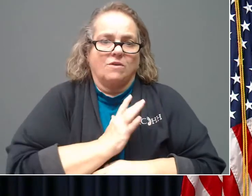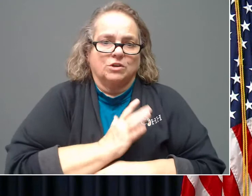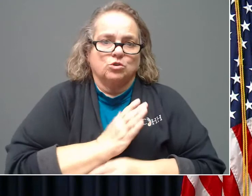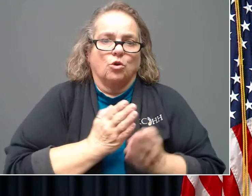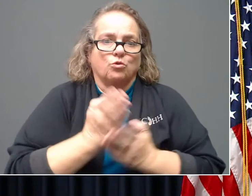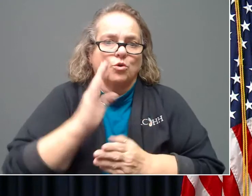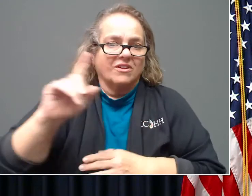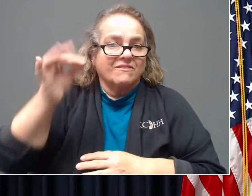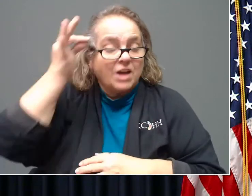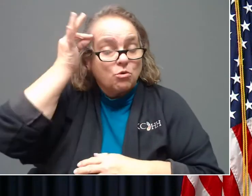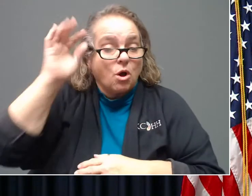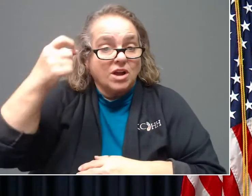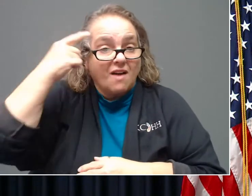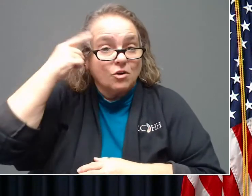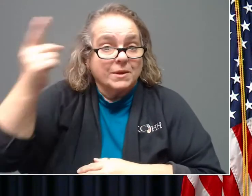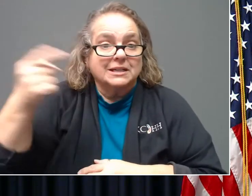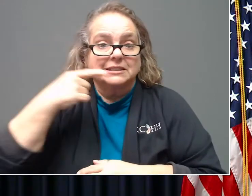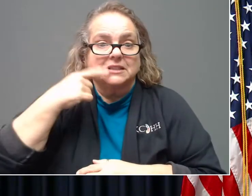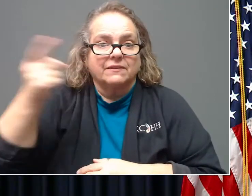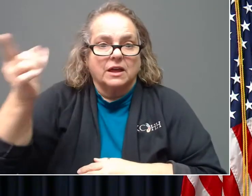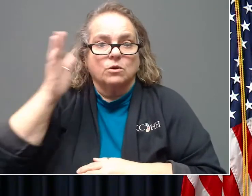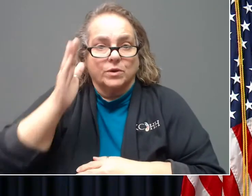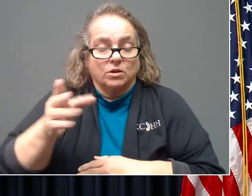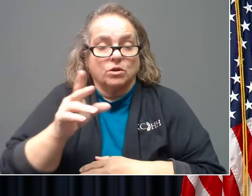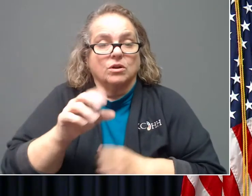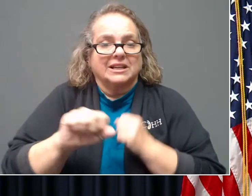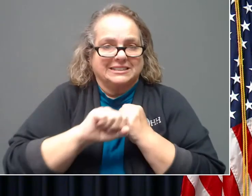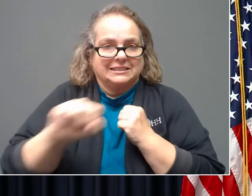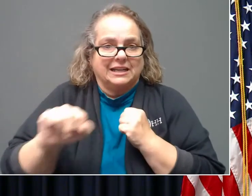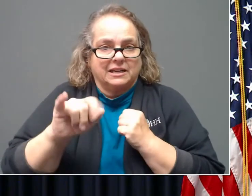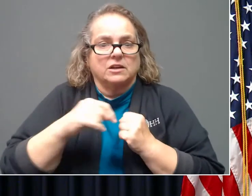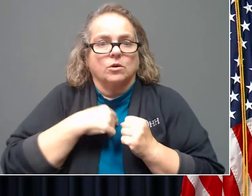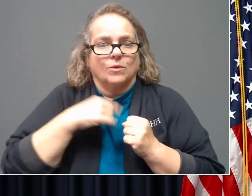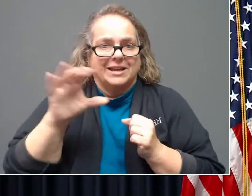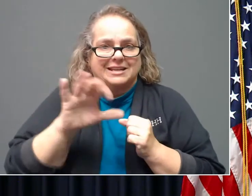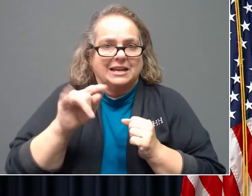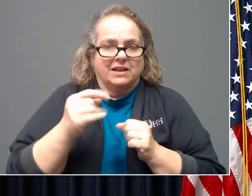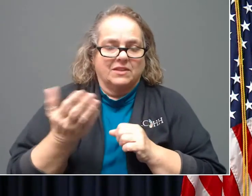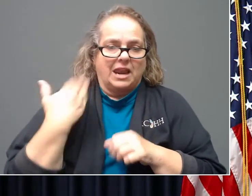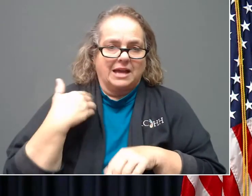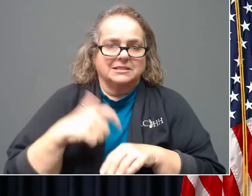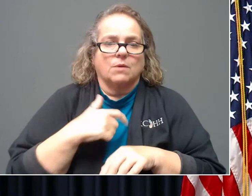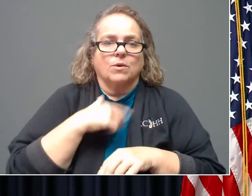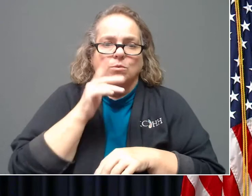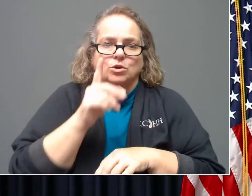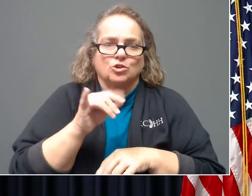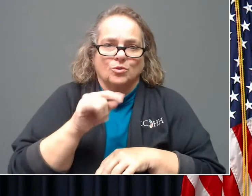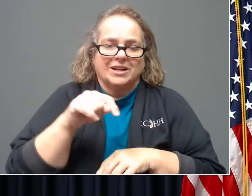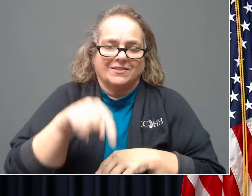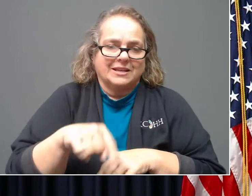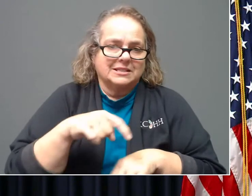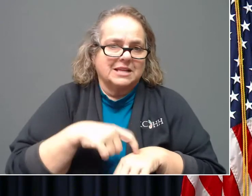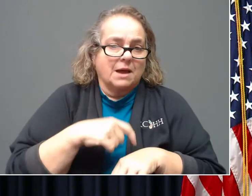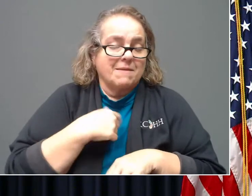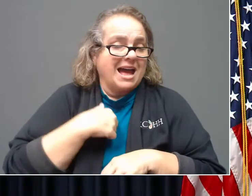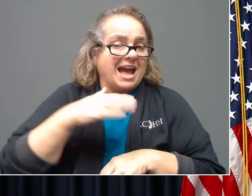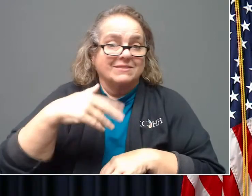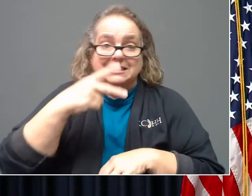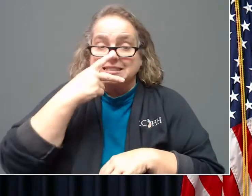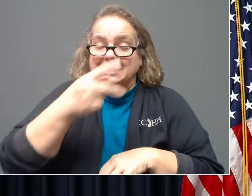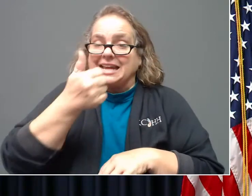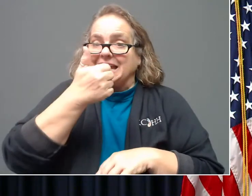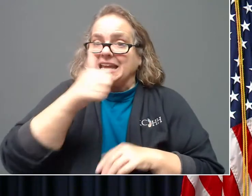government. We did that the last time. We will do it this time. I haven't seen modeling yet